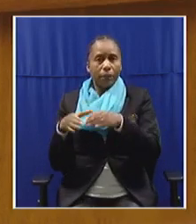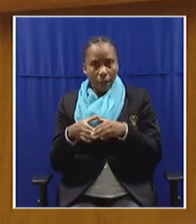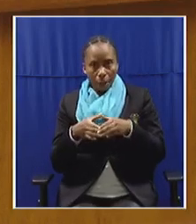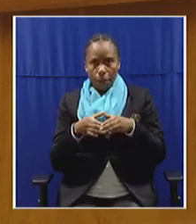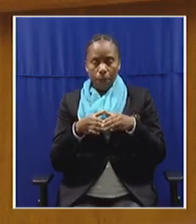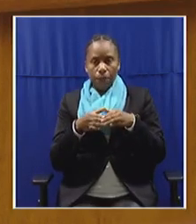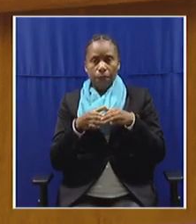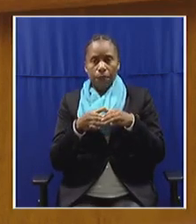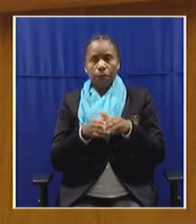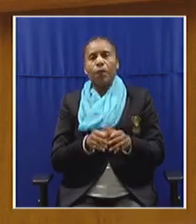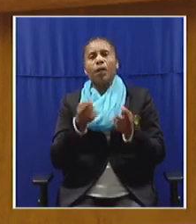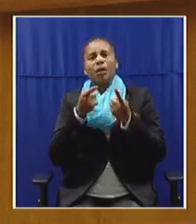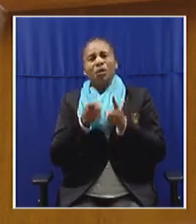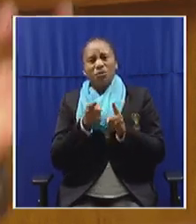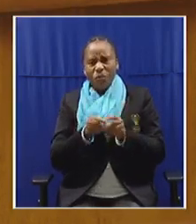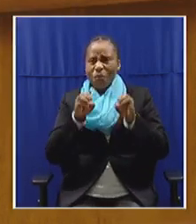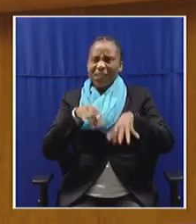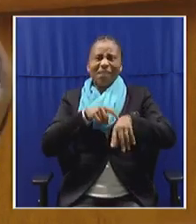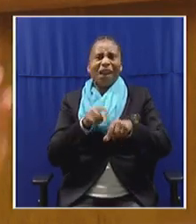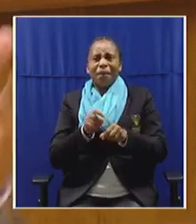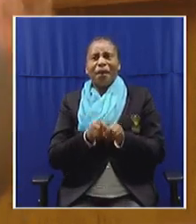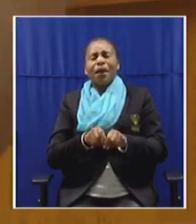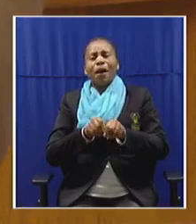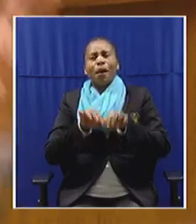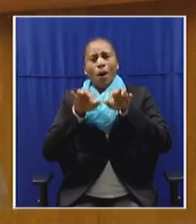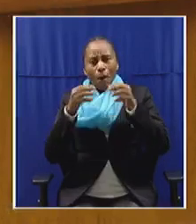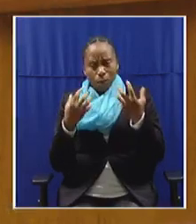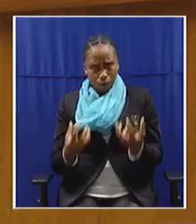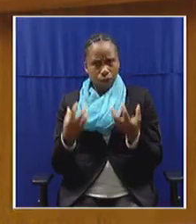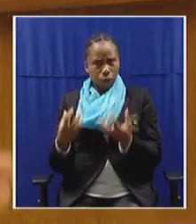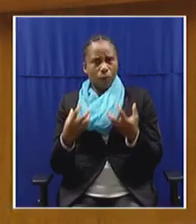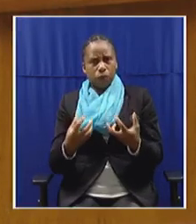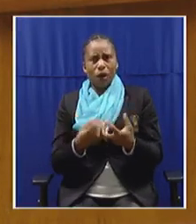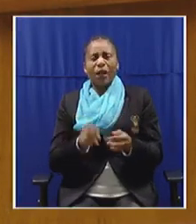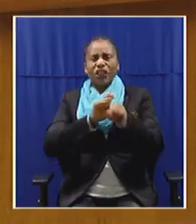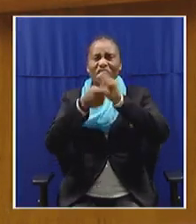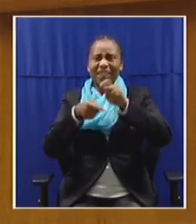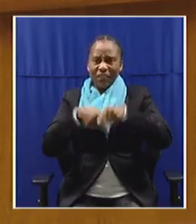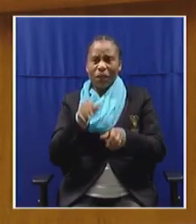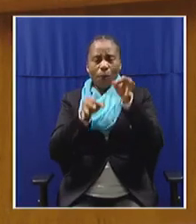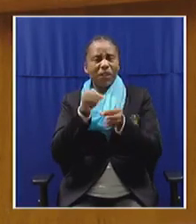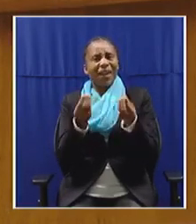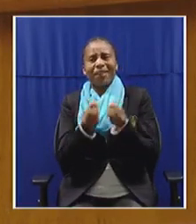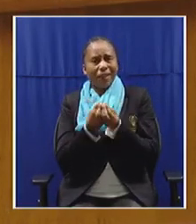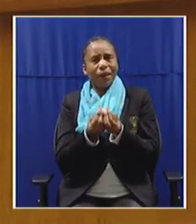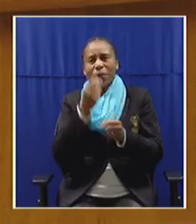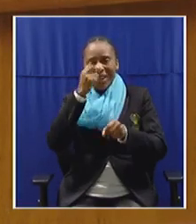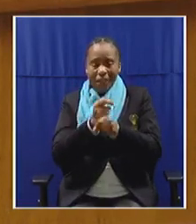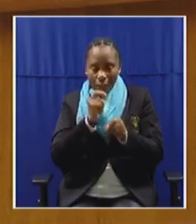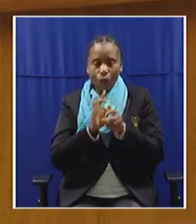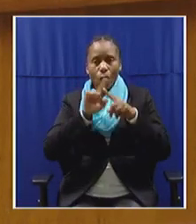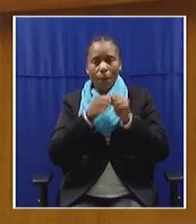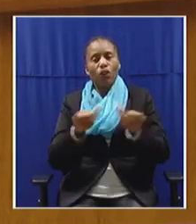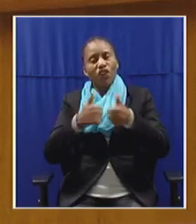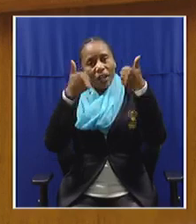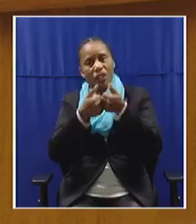expense of the poorest of the poor. We are grandstanding, making this into a political thing rather than really addressing the challenges of people in